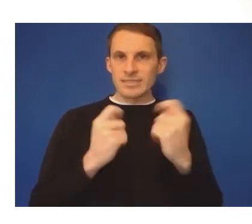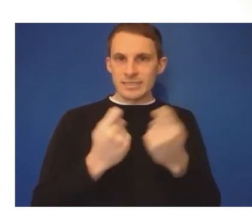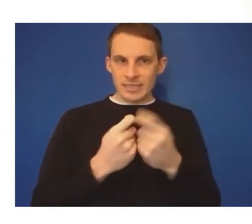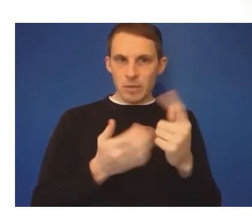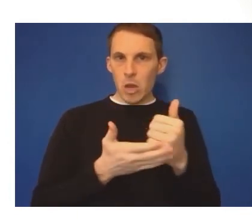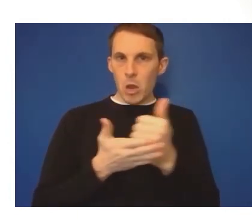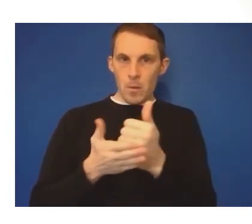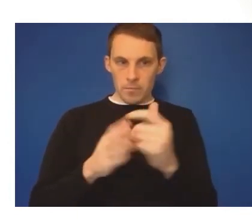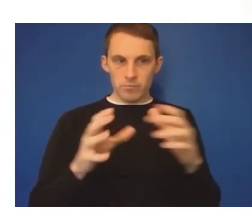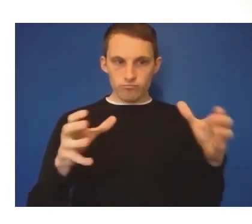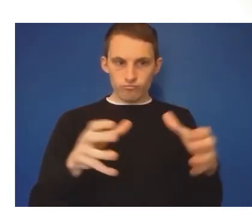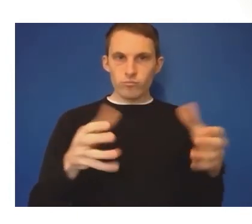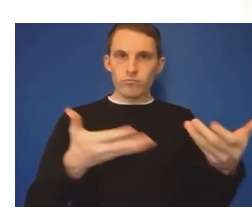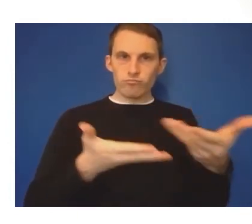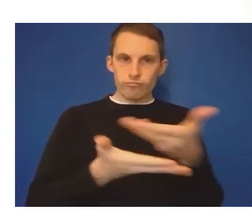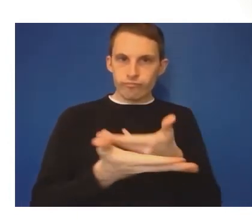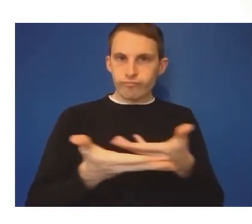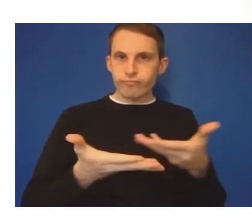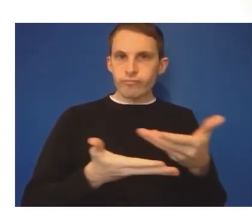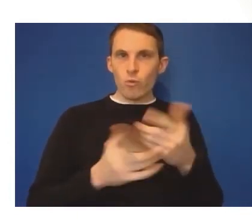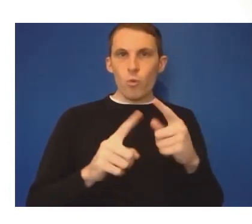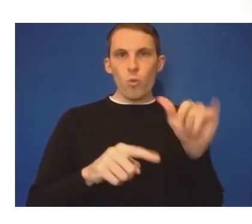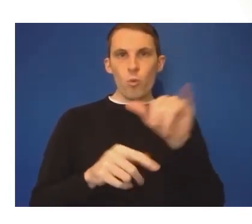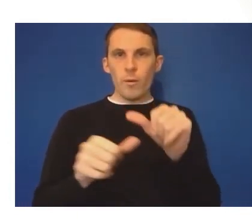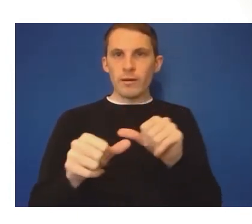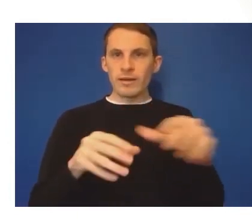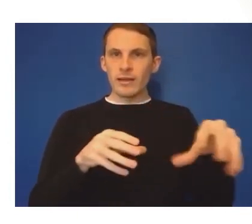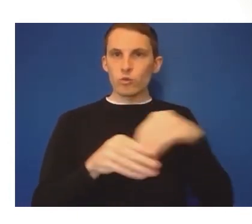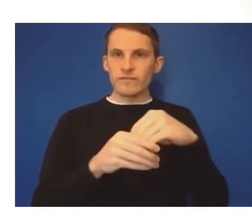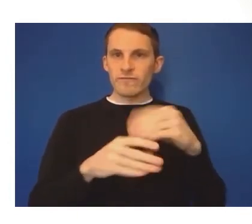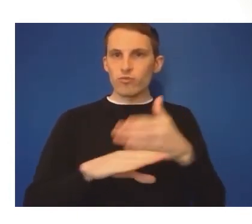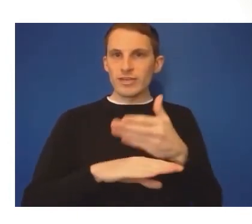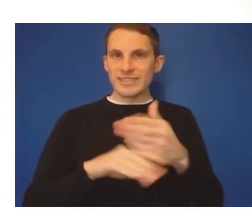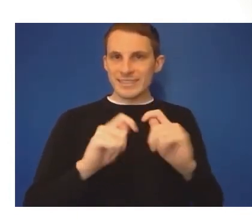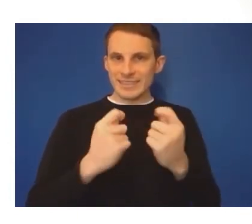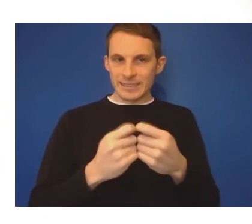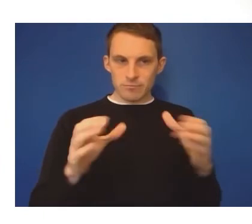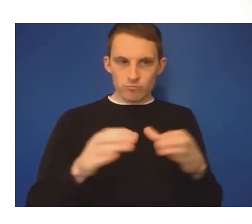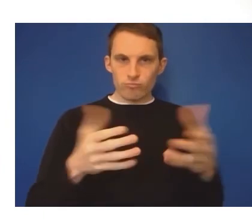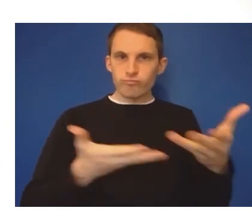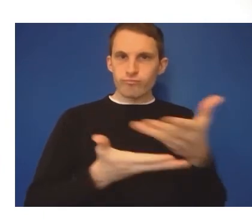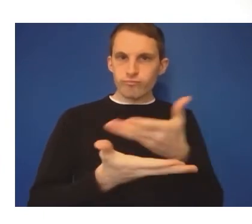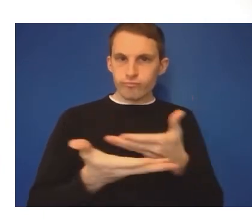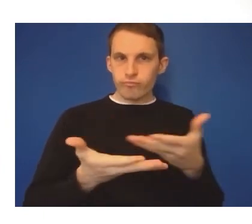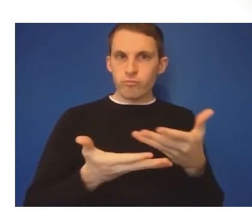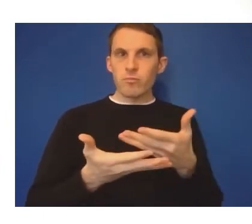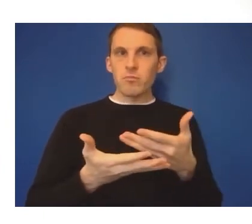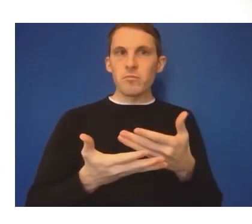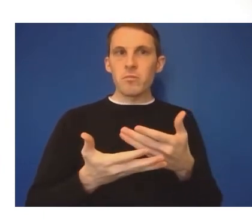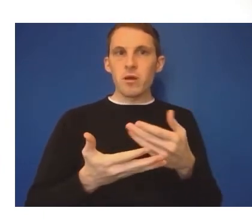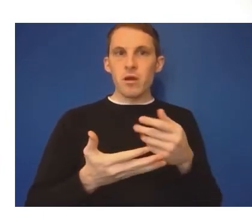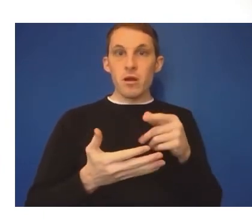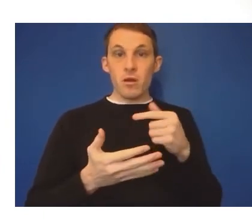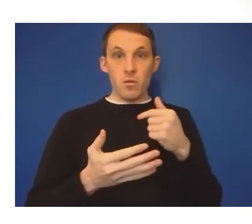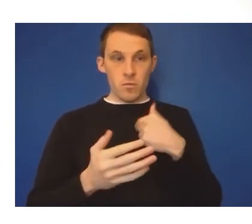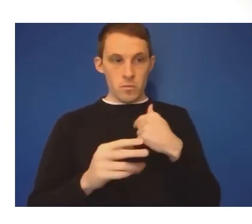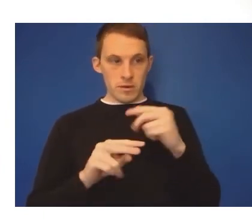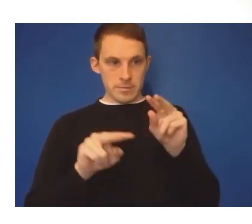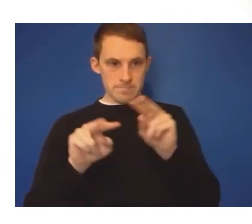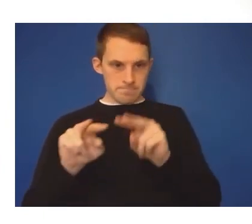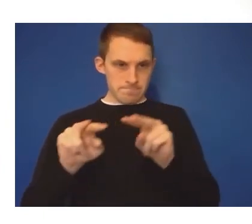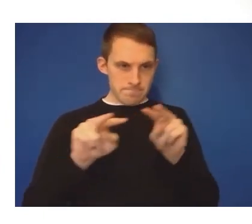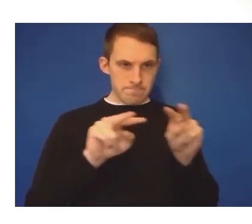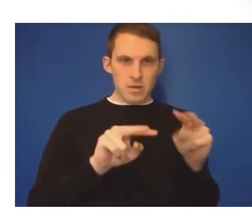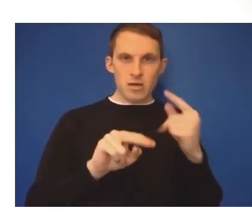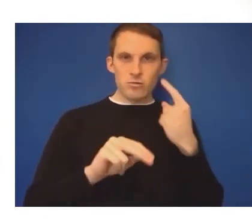clear best practice guidelines for these service providers, but also for all other essential service providers on recognising and